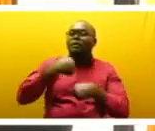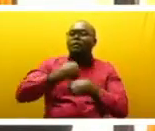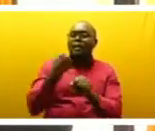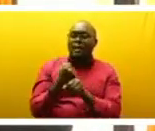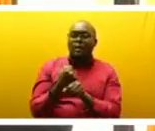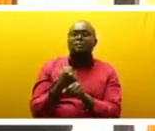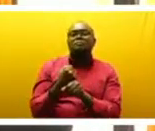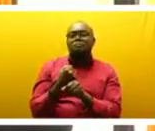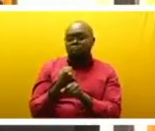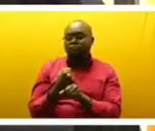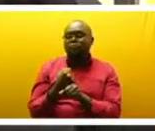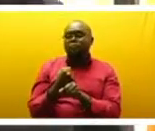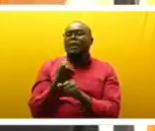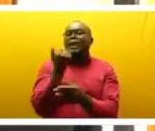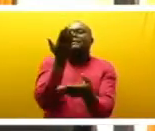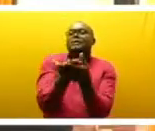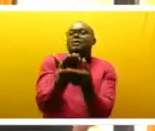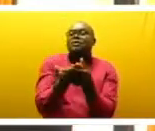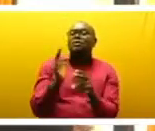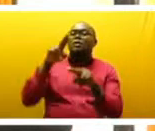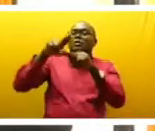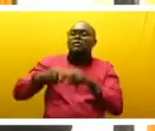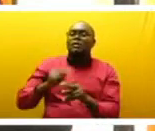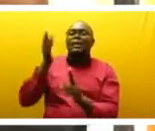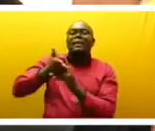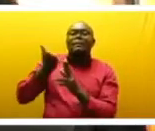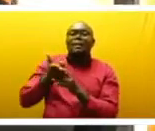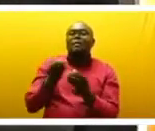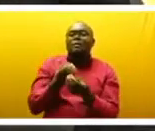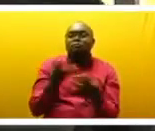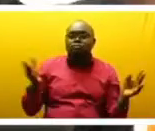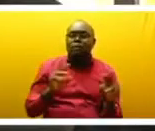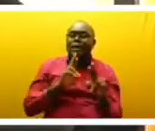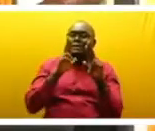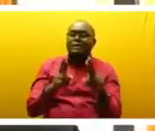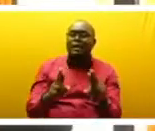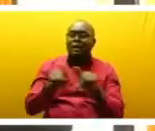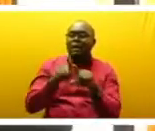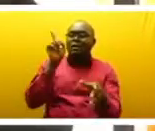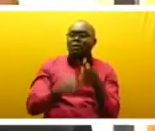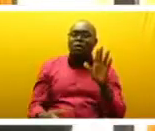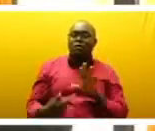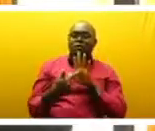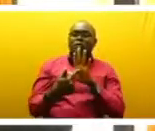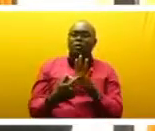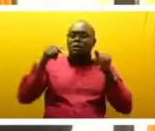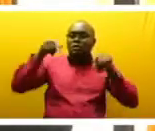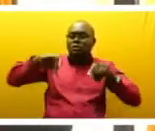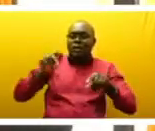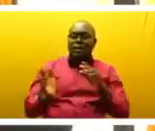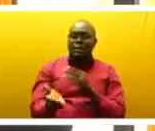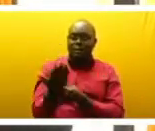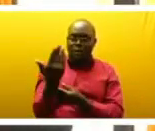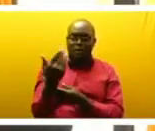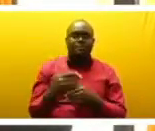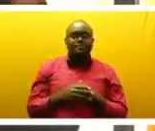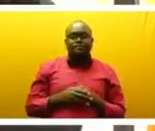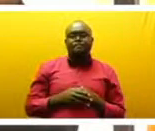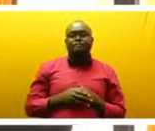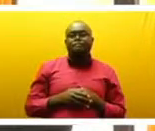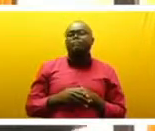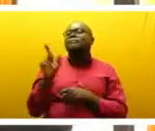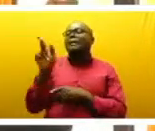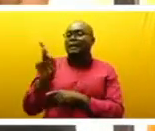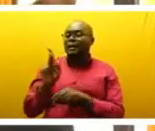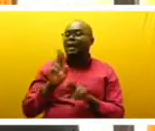Diego Maradona midfielder, to sit in the middle and start distributing results, as was demonstrated today in the morning. Kriegler